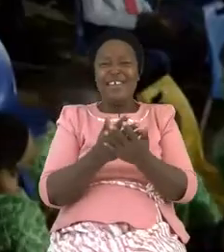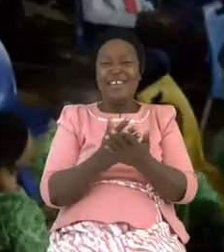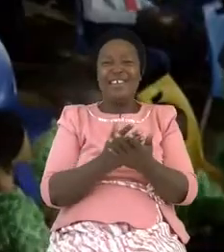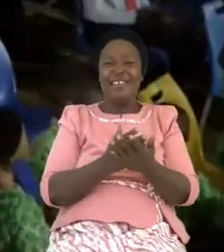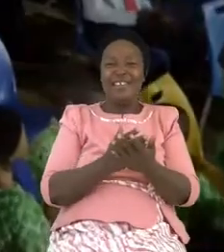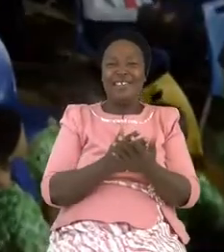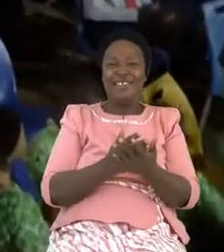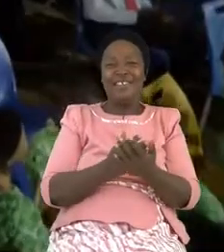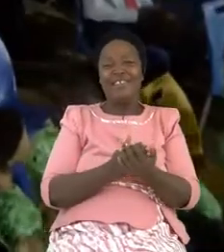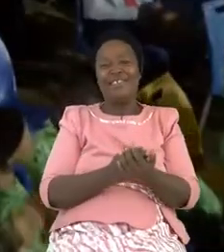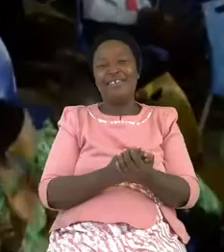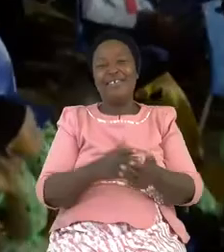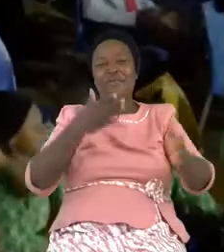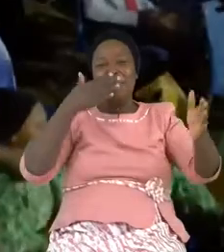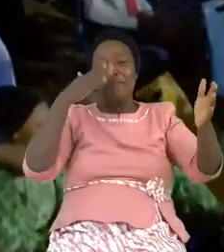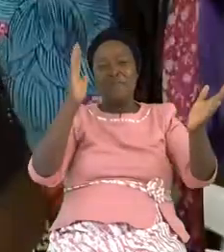Praise the Lord!